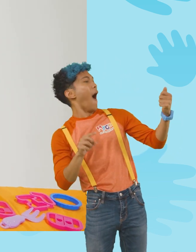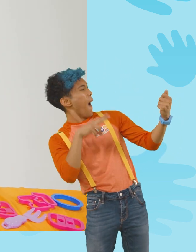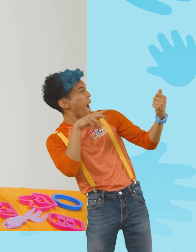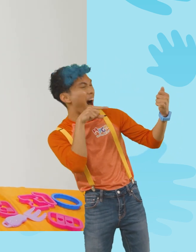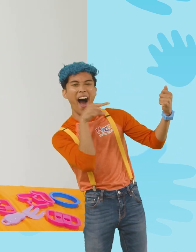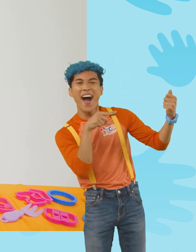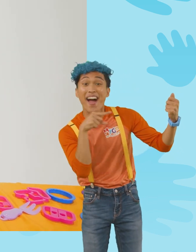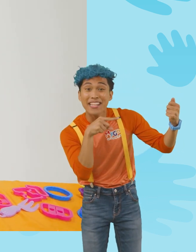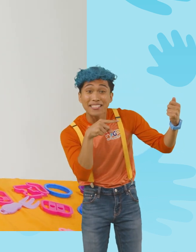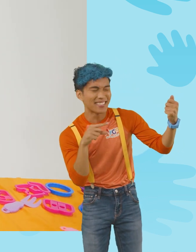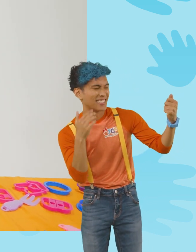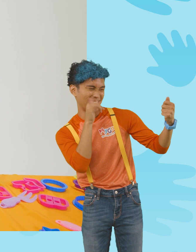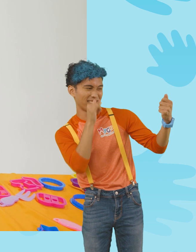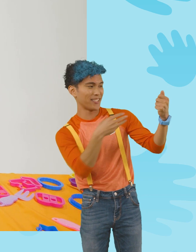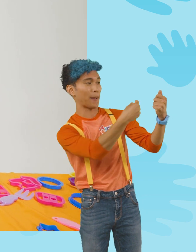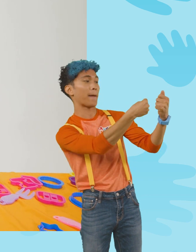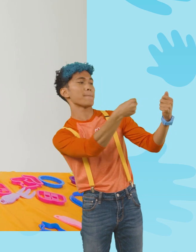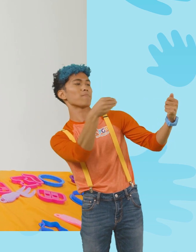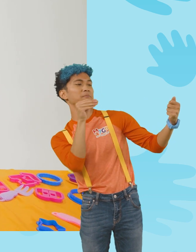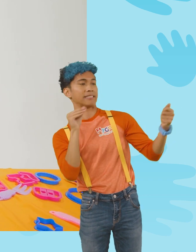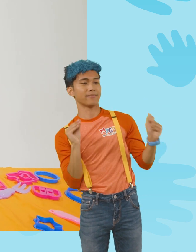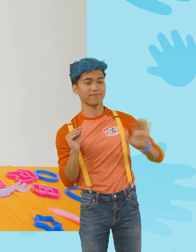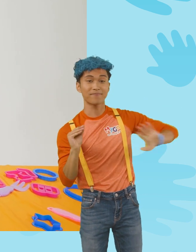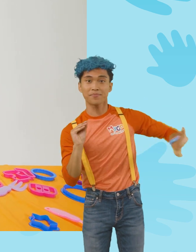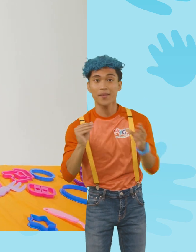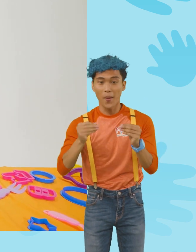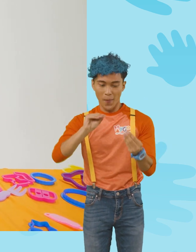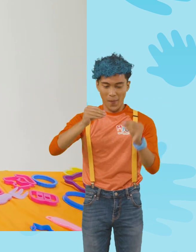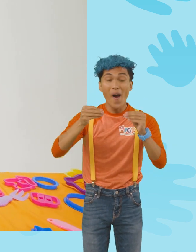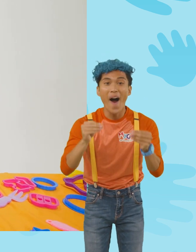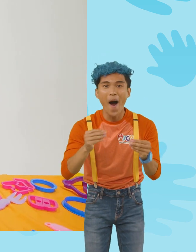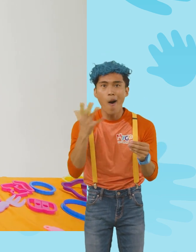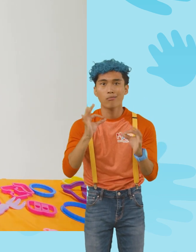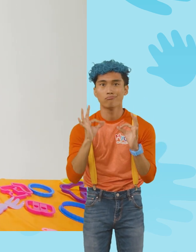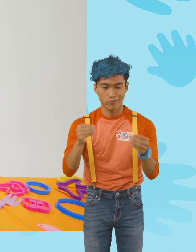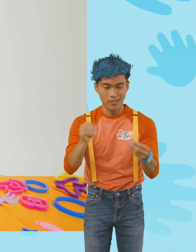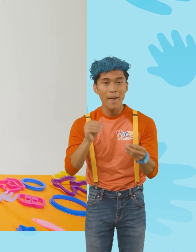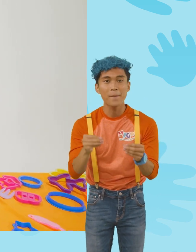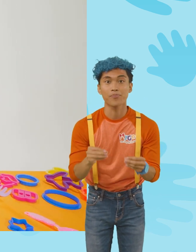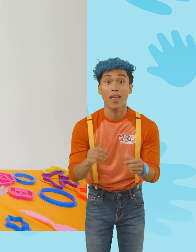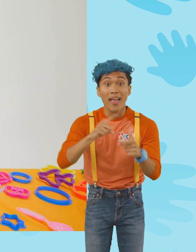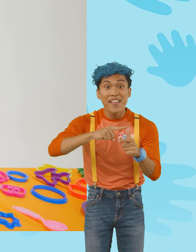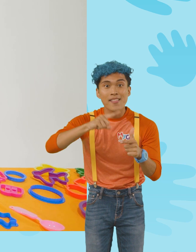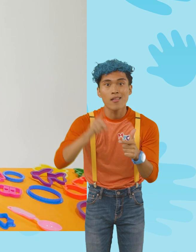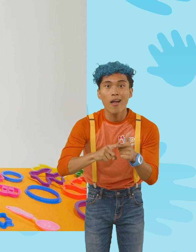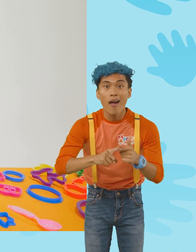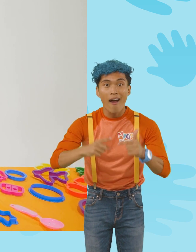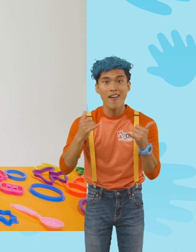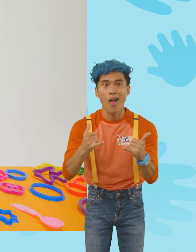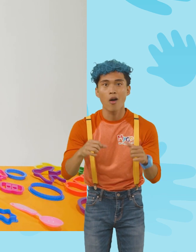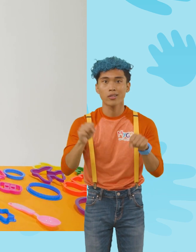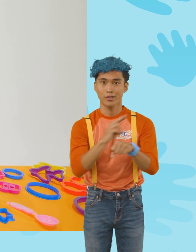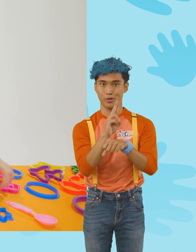Oh, that's silly. Okay, let's peel it off. Wow, perfect. And then, now